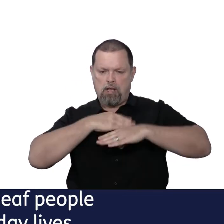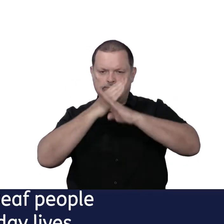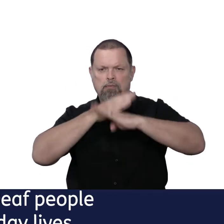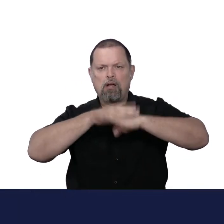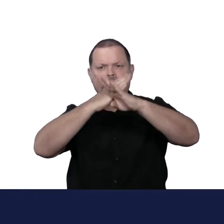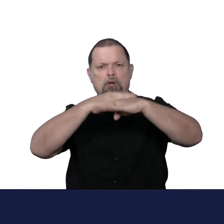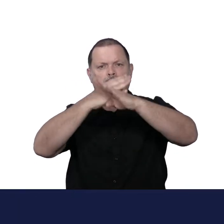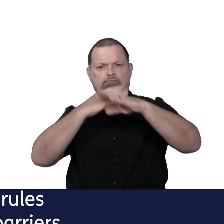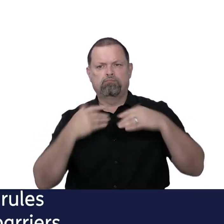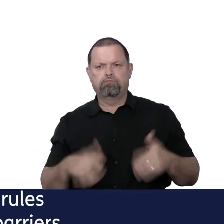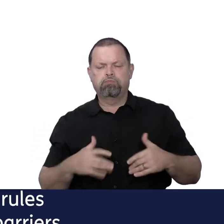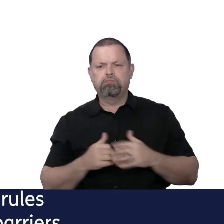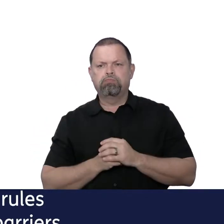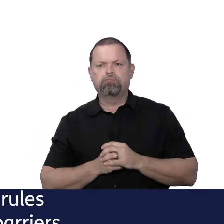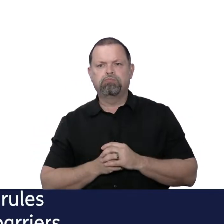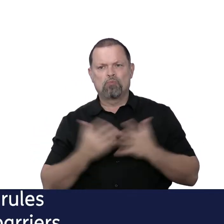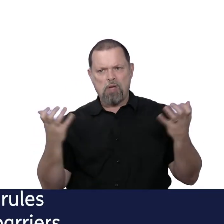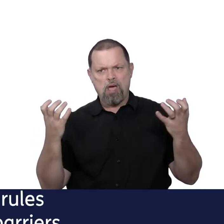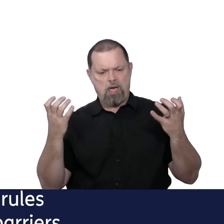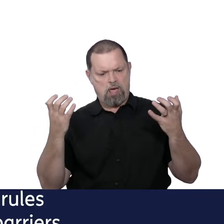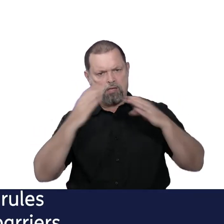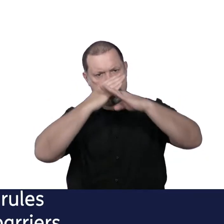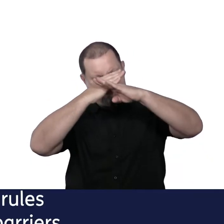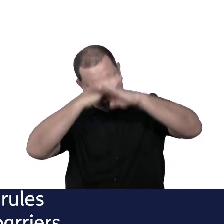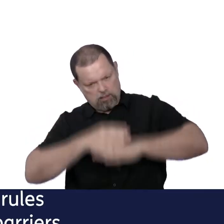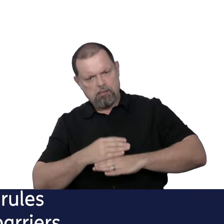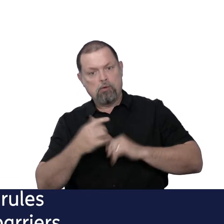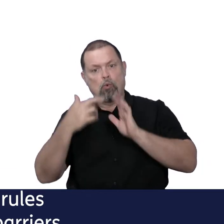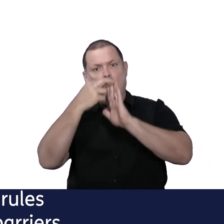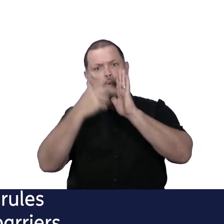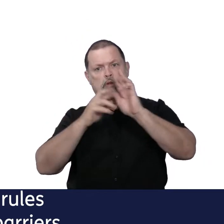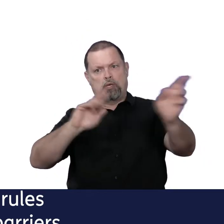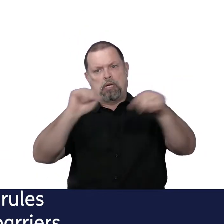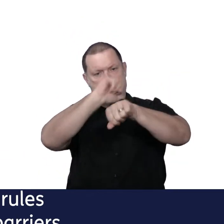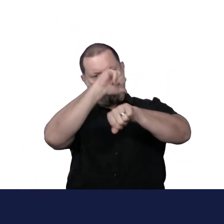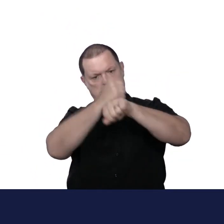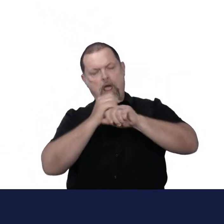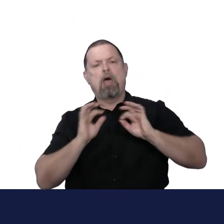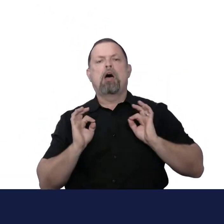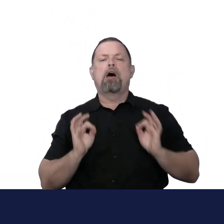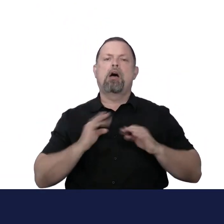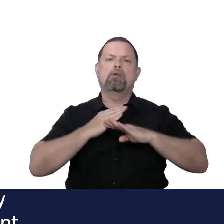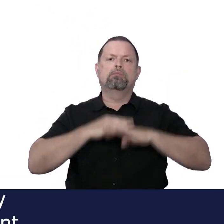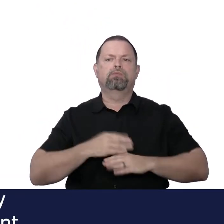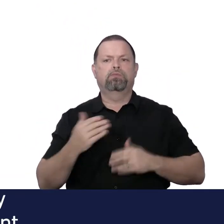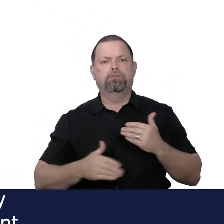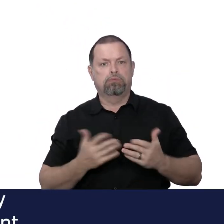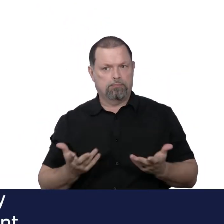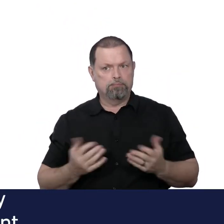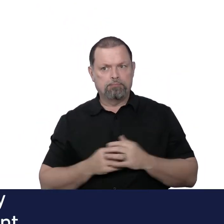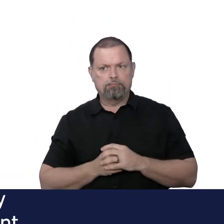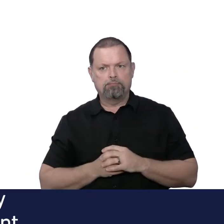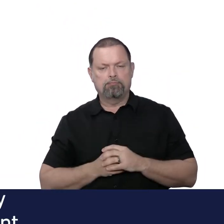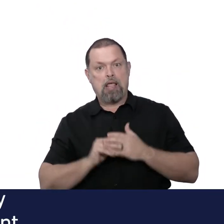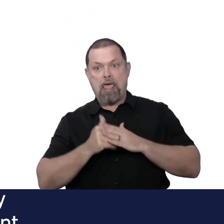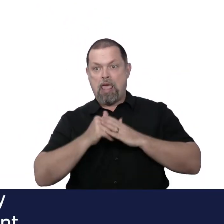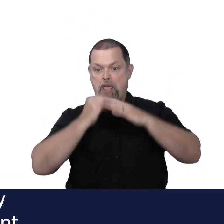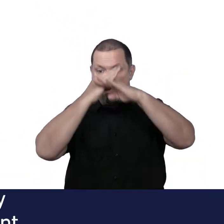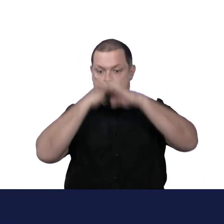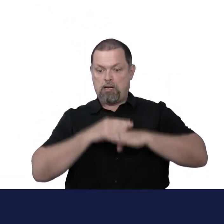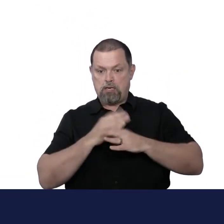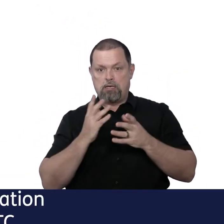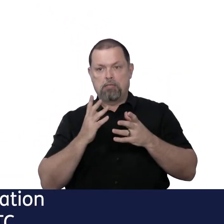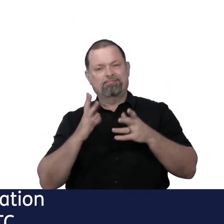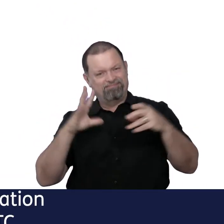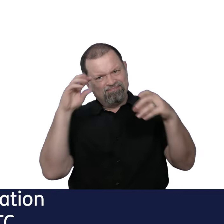everyday lives. They want accessibility rules that will get rid of these barriers. Taking part is a way to tell the